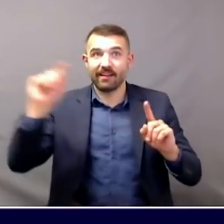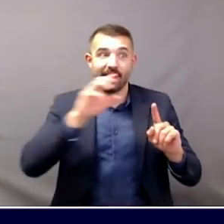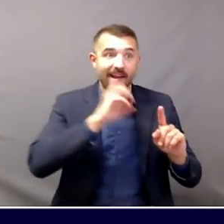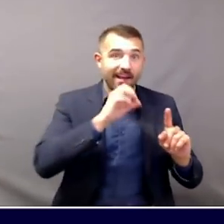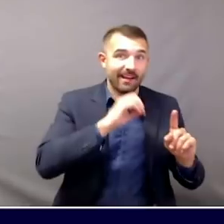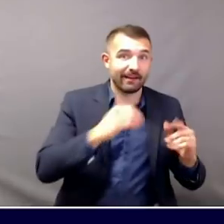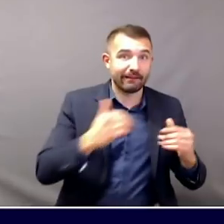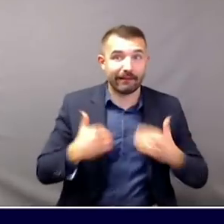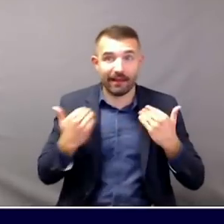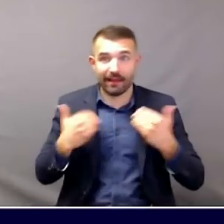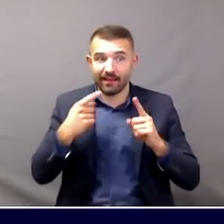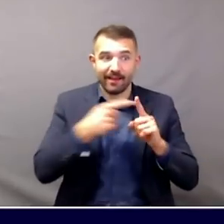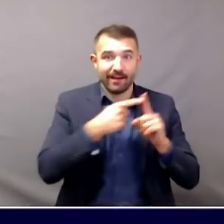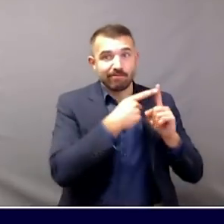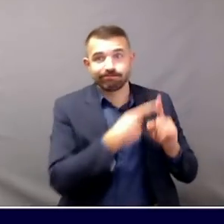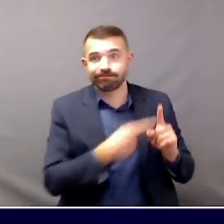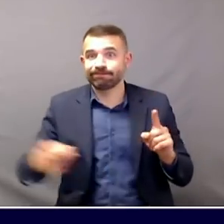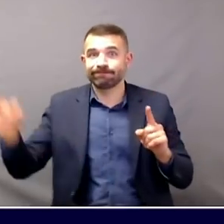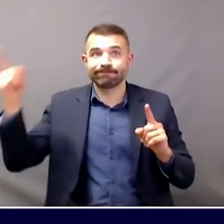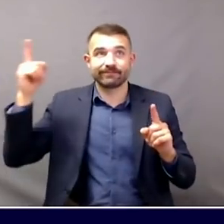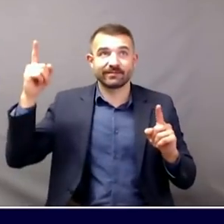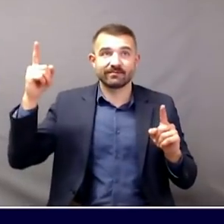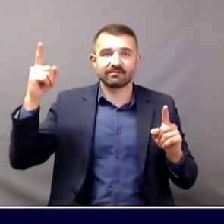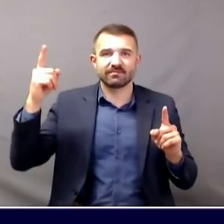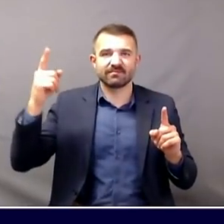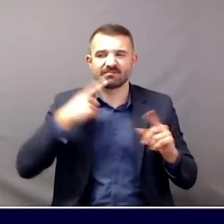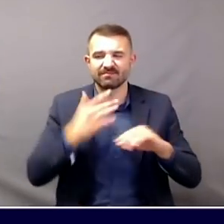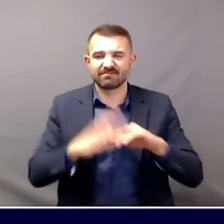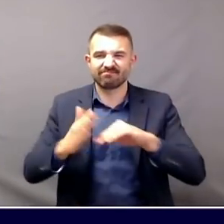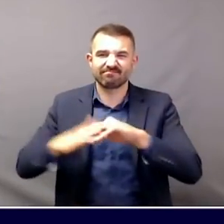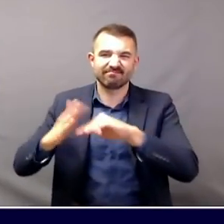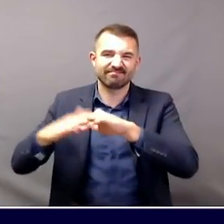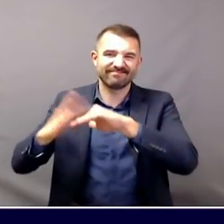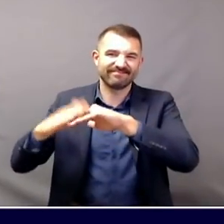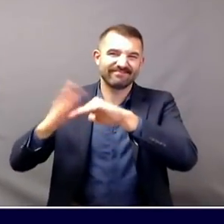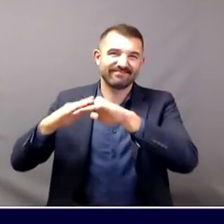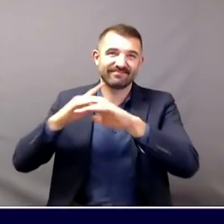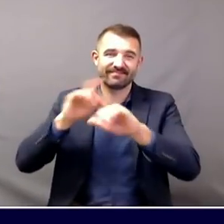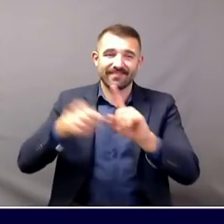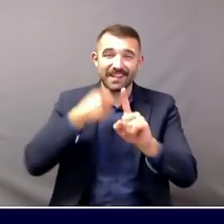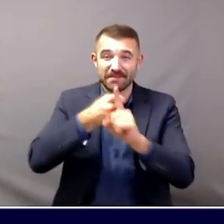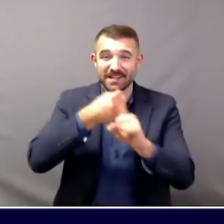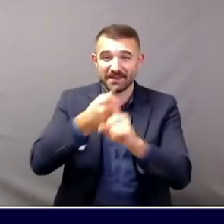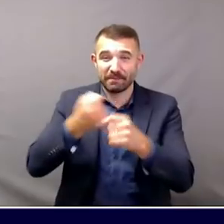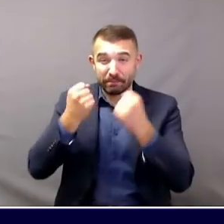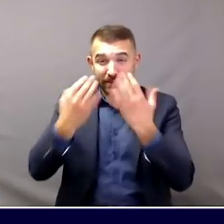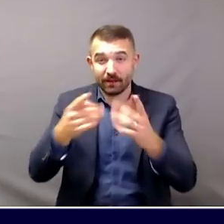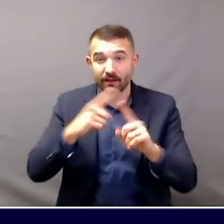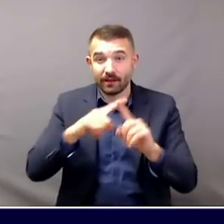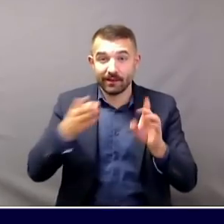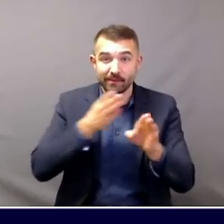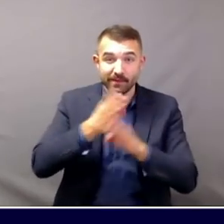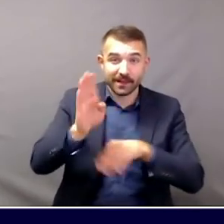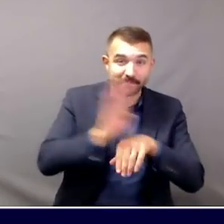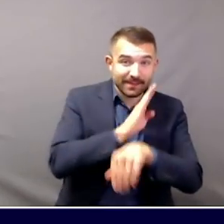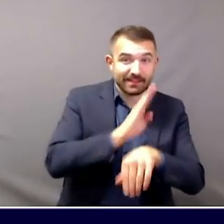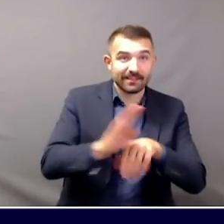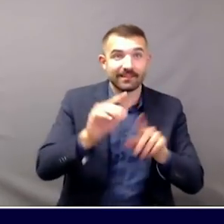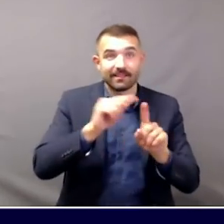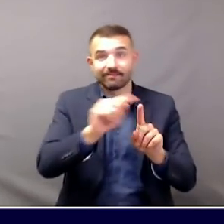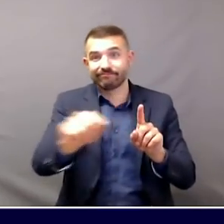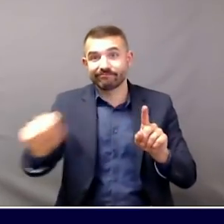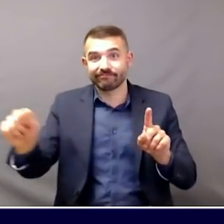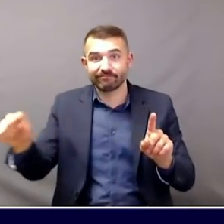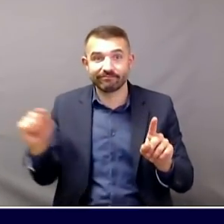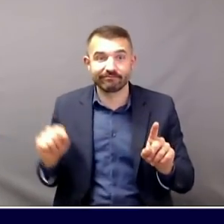see cases, and have been seeing cases now, affecting different types of workers, different types of homes, different ages. Just